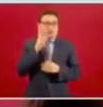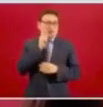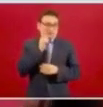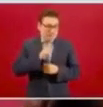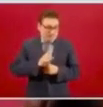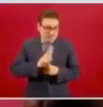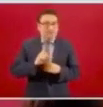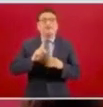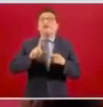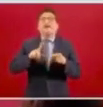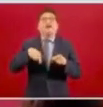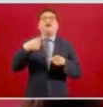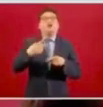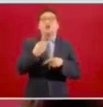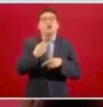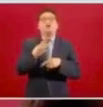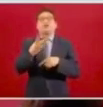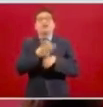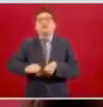the disease.